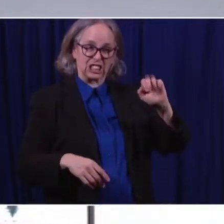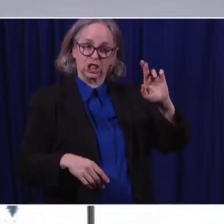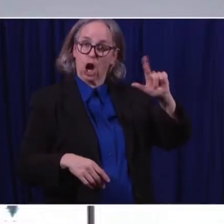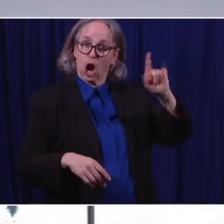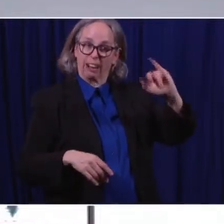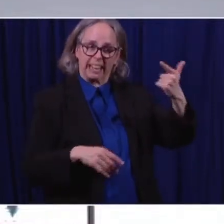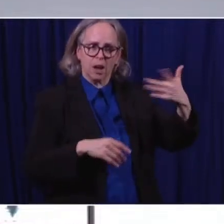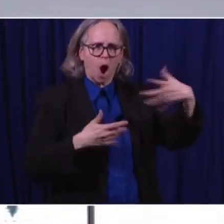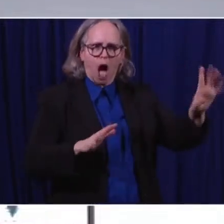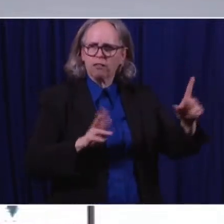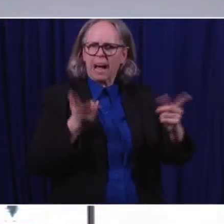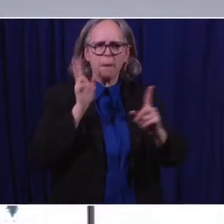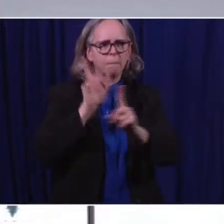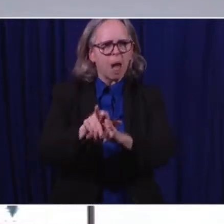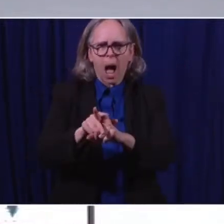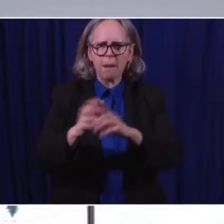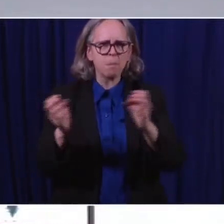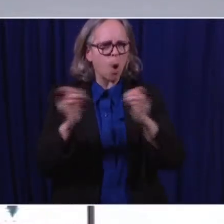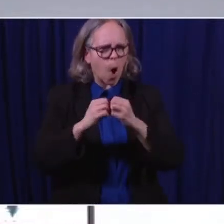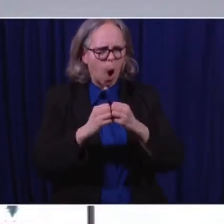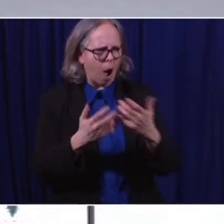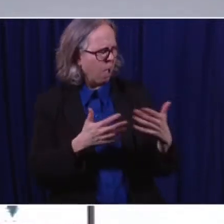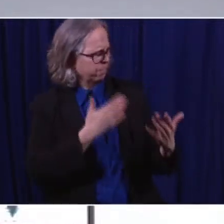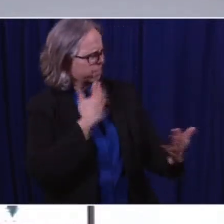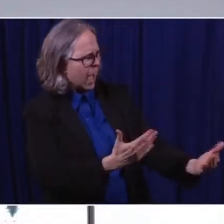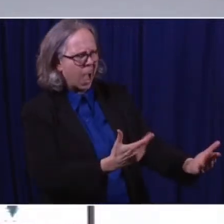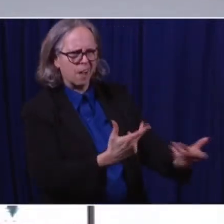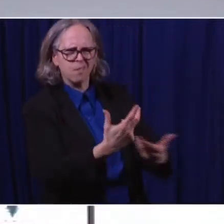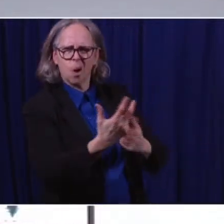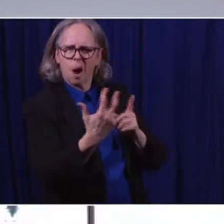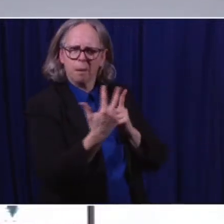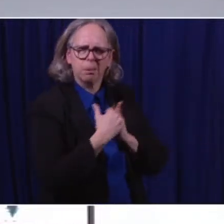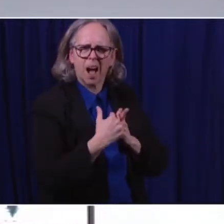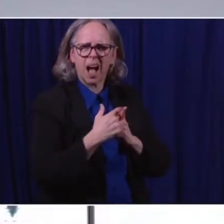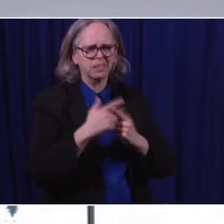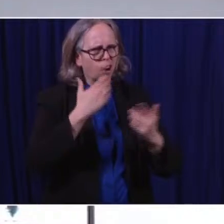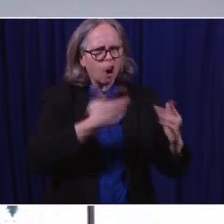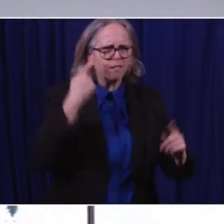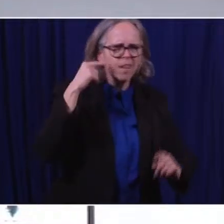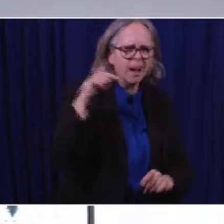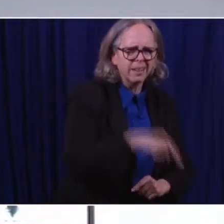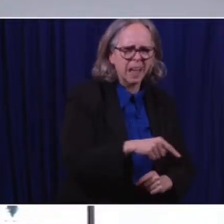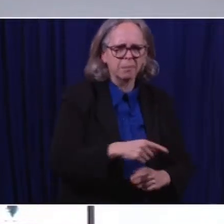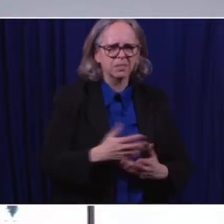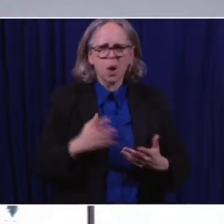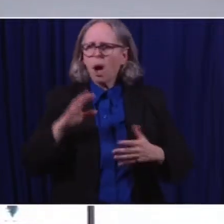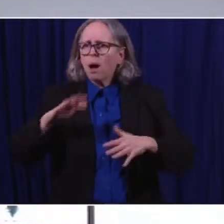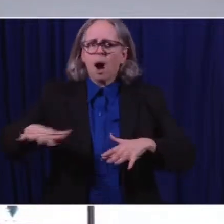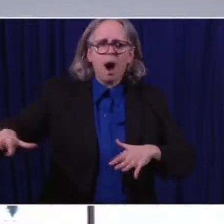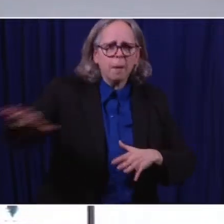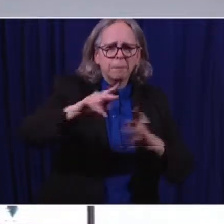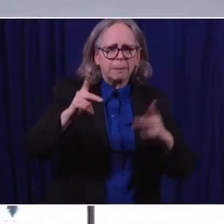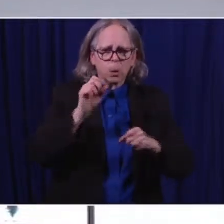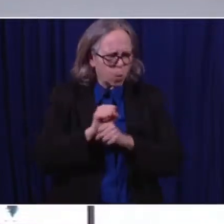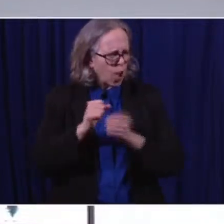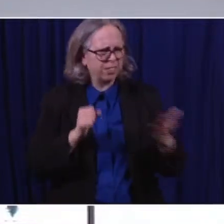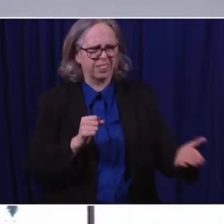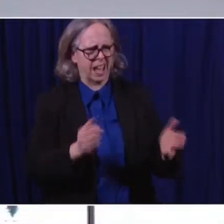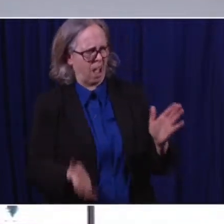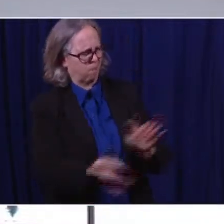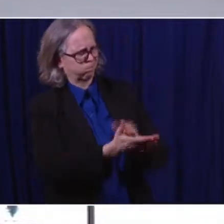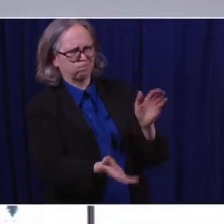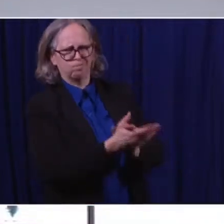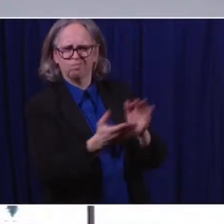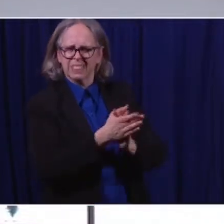So thanks to Sterling Ultra Cold, all the people who work there, and the team effort that we see